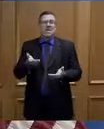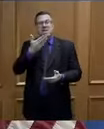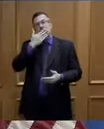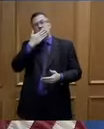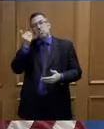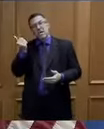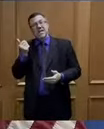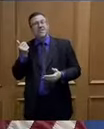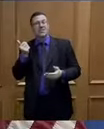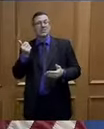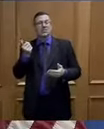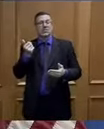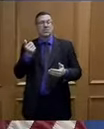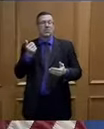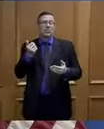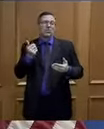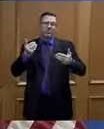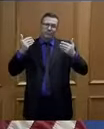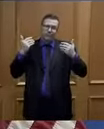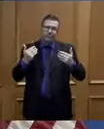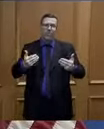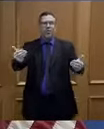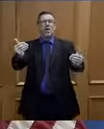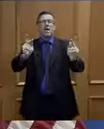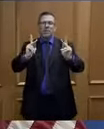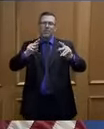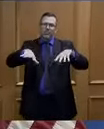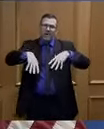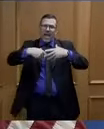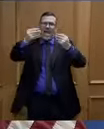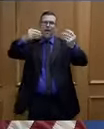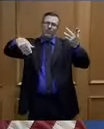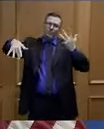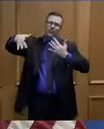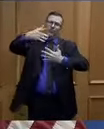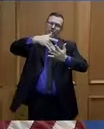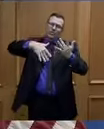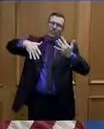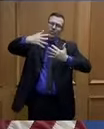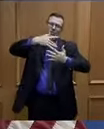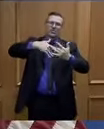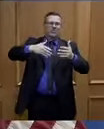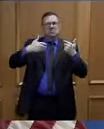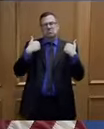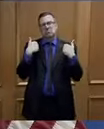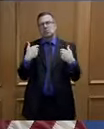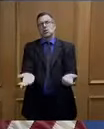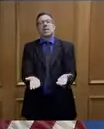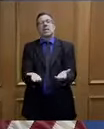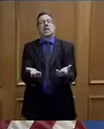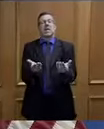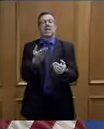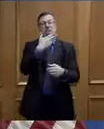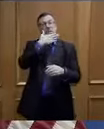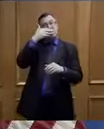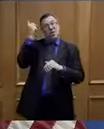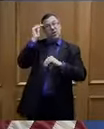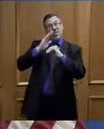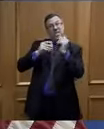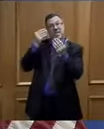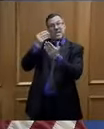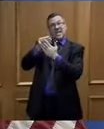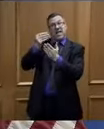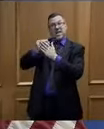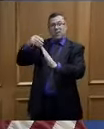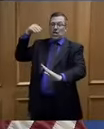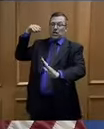some of these restrictions to allow the economy to go on despite people falling ill, that would be better than the economy totally